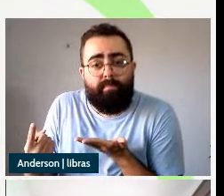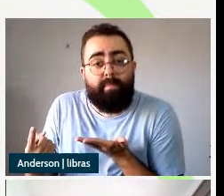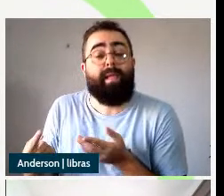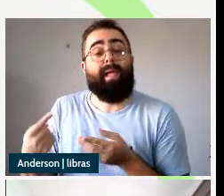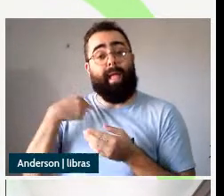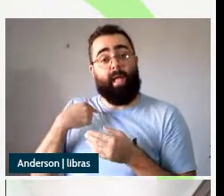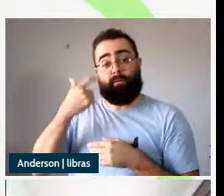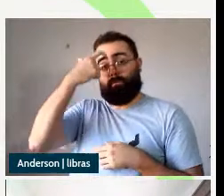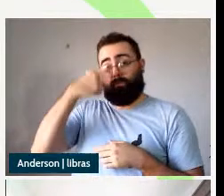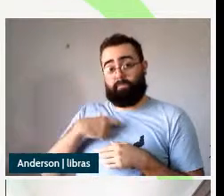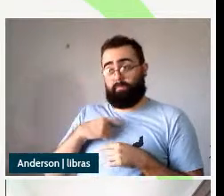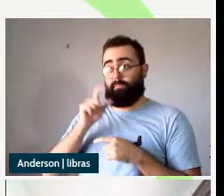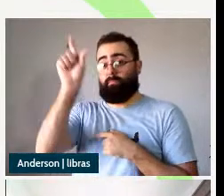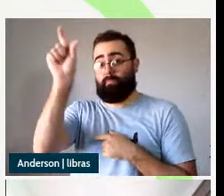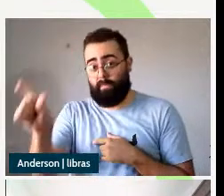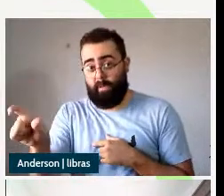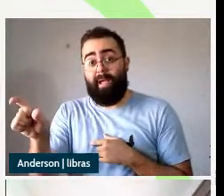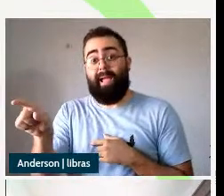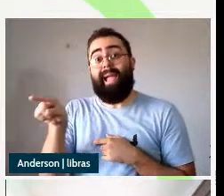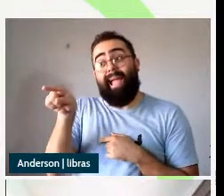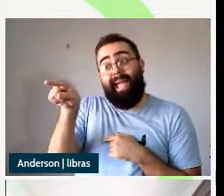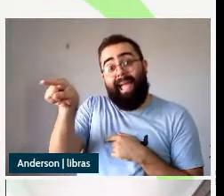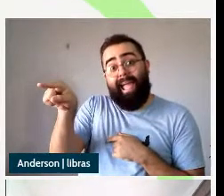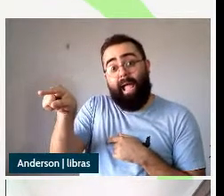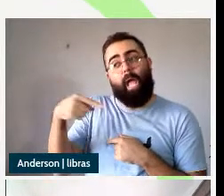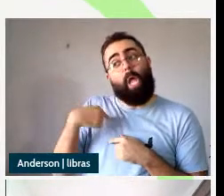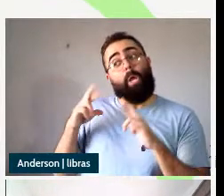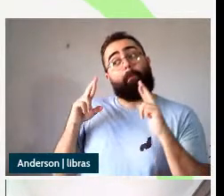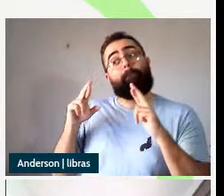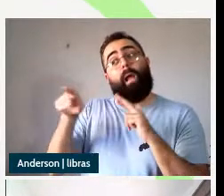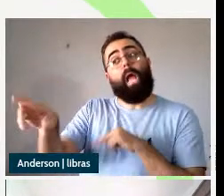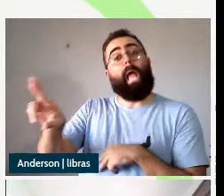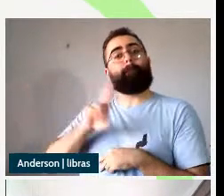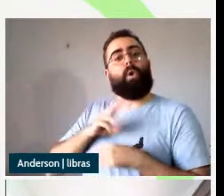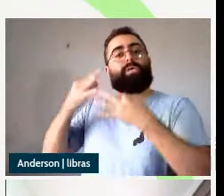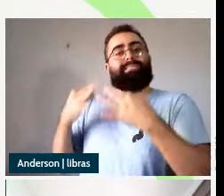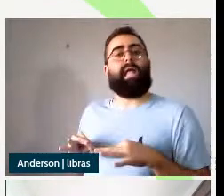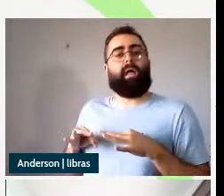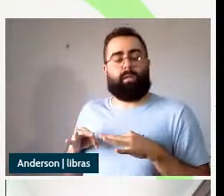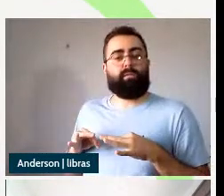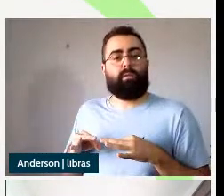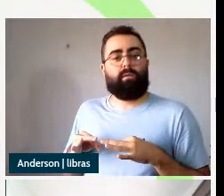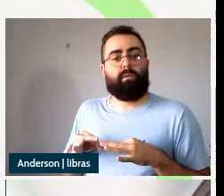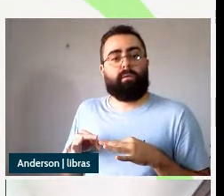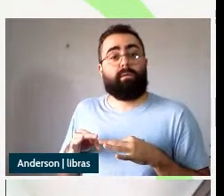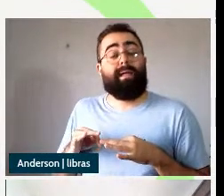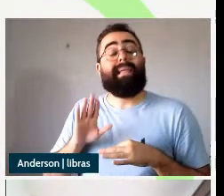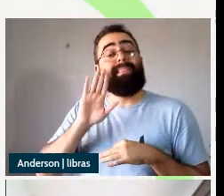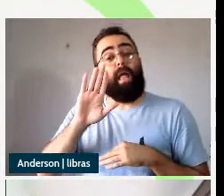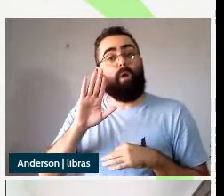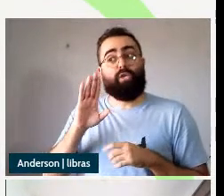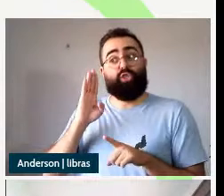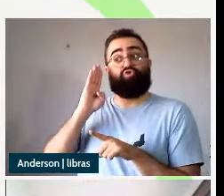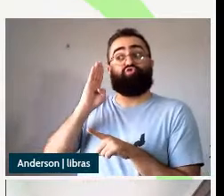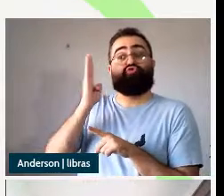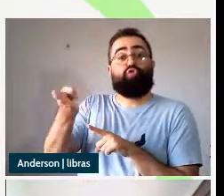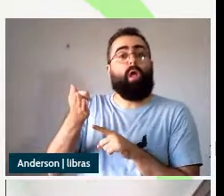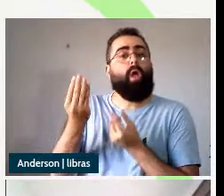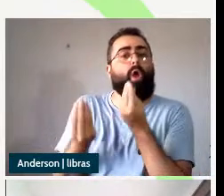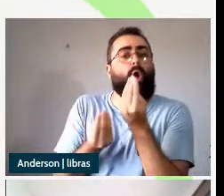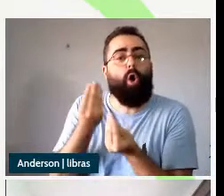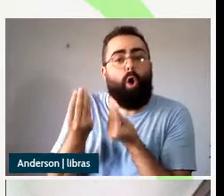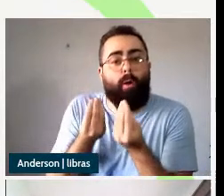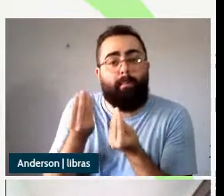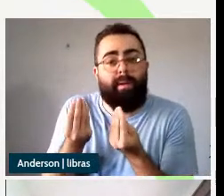expects the hearer to act in accordance to what she said. In addition to it being a directive it seems reasonable to